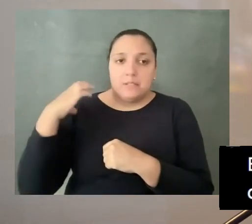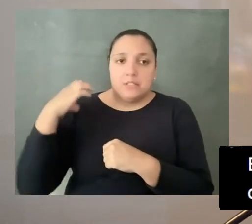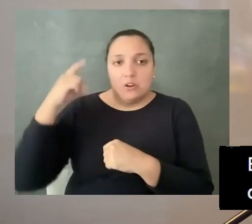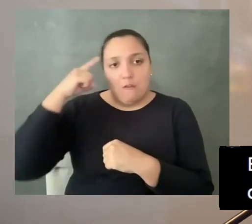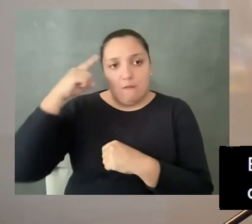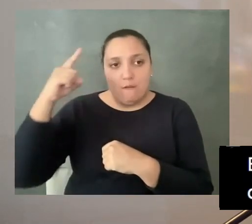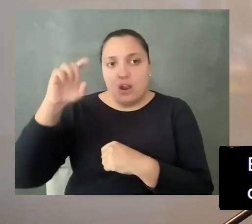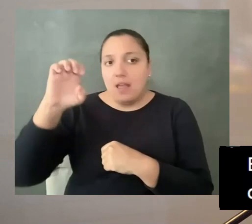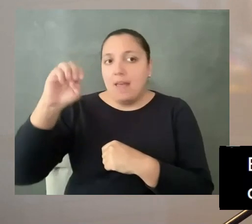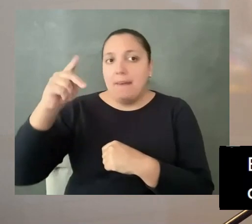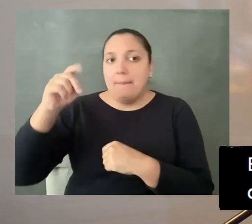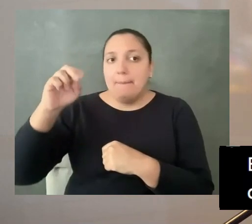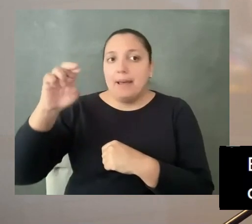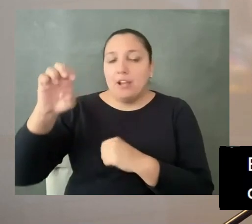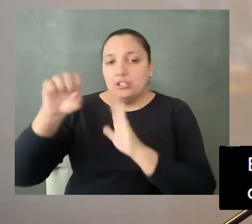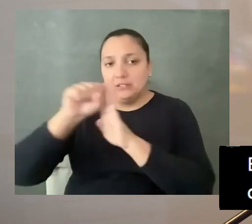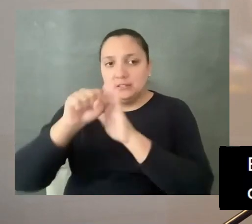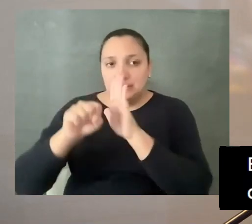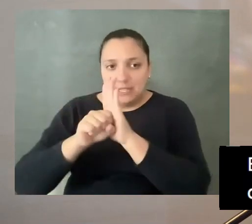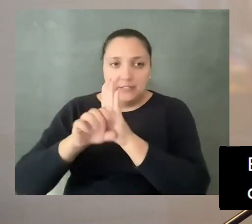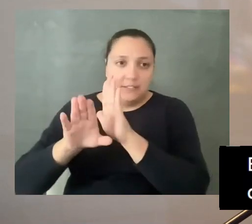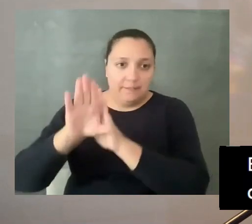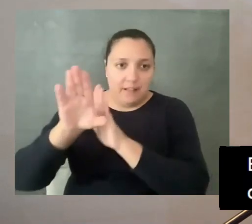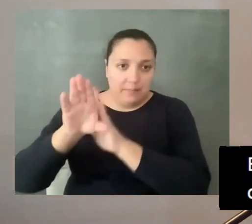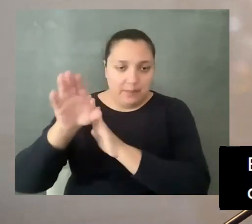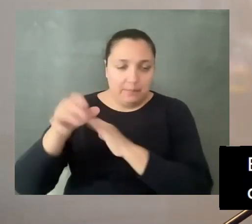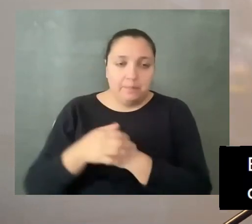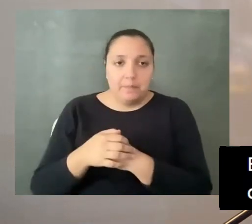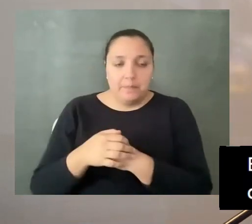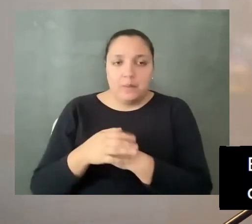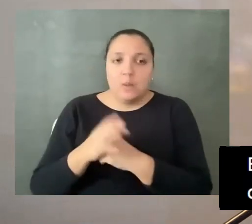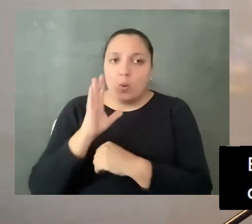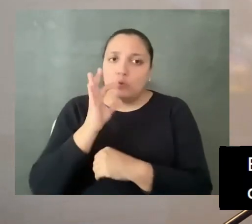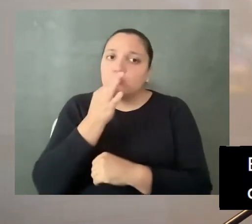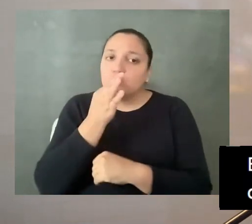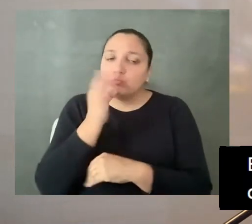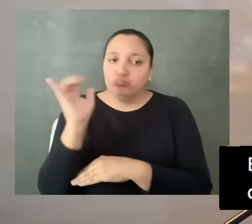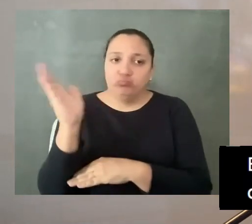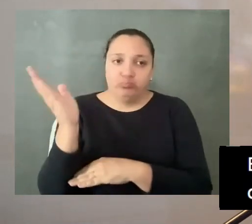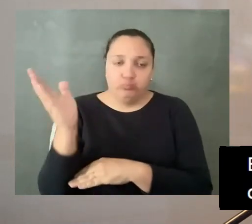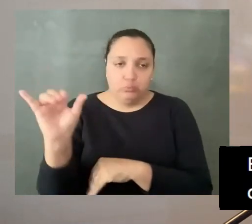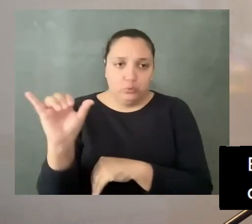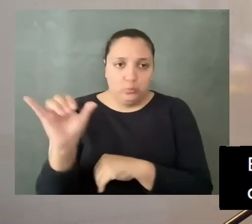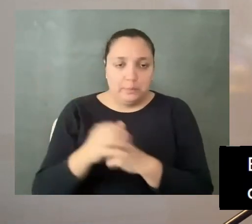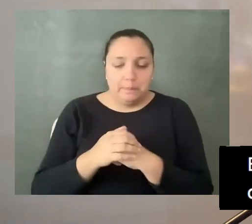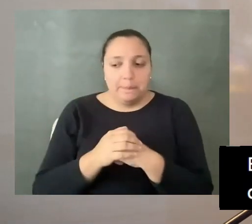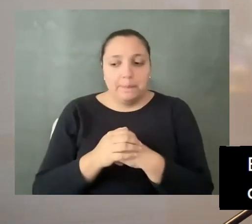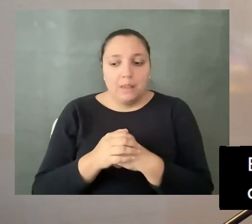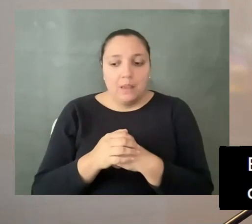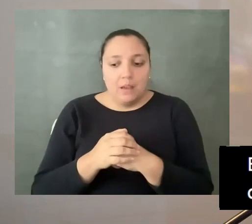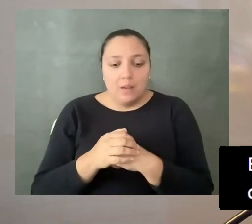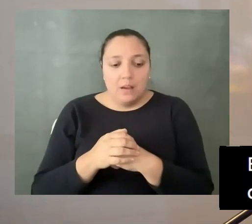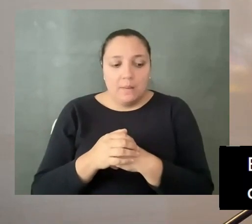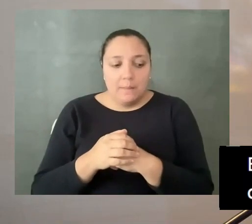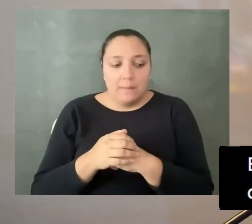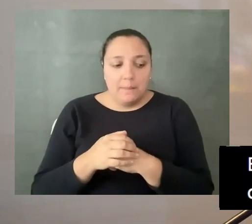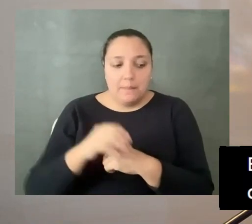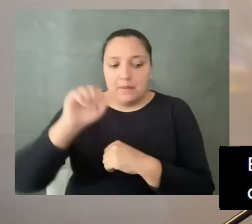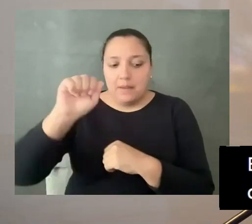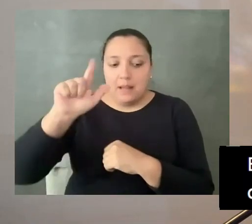ConnectALL office. And we'll hear from Commissioner Knight momentarily. And also, we have Albert Pulido